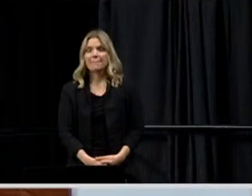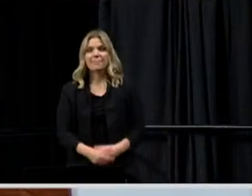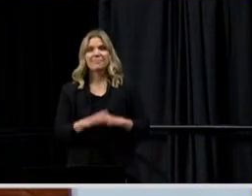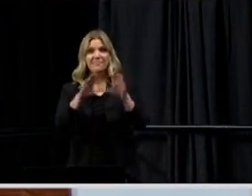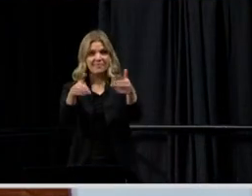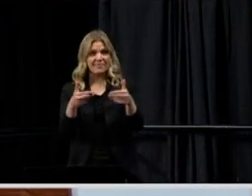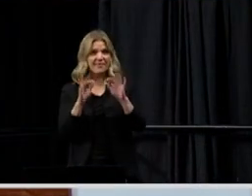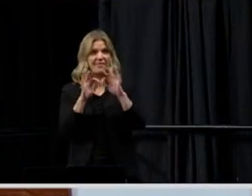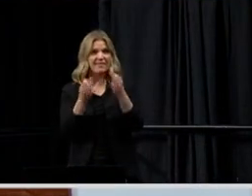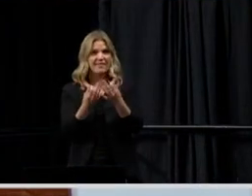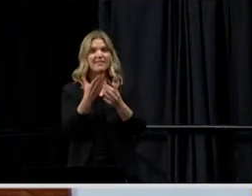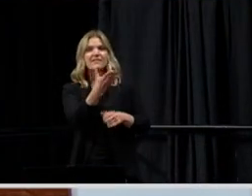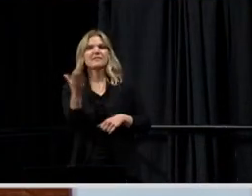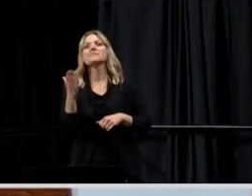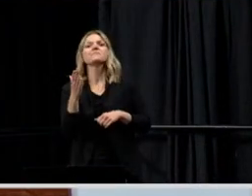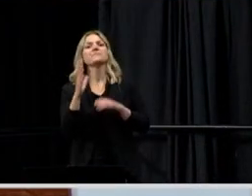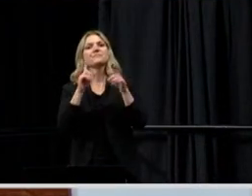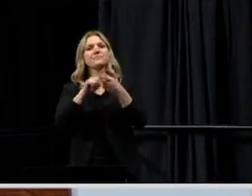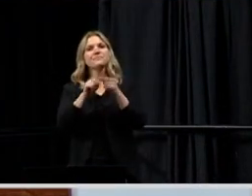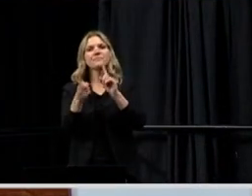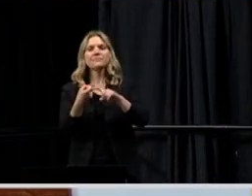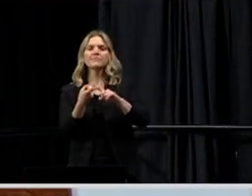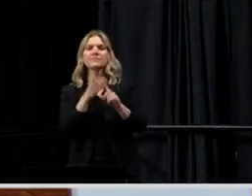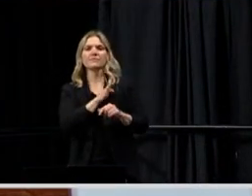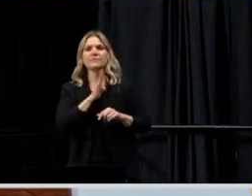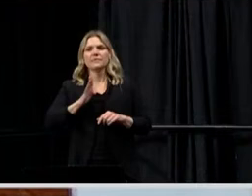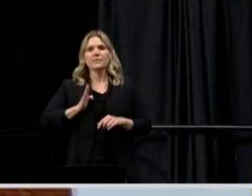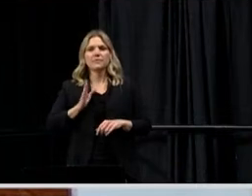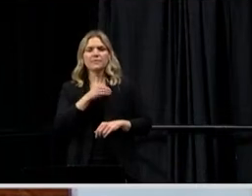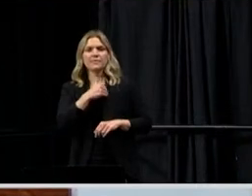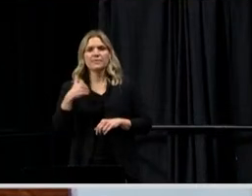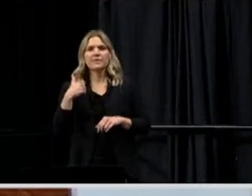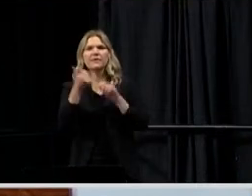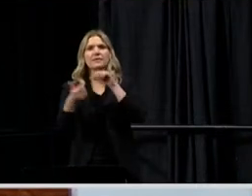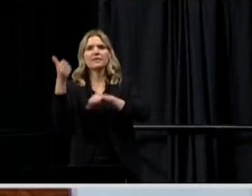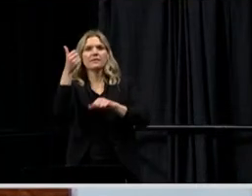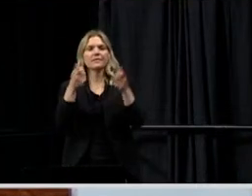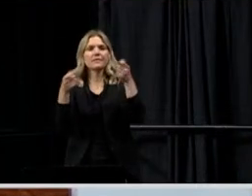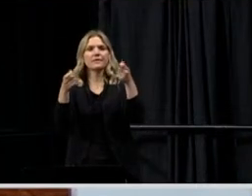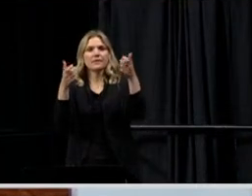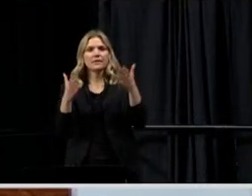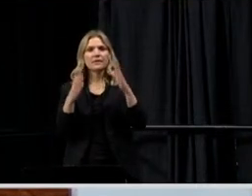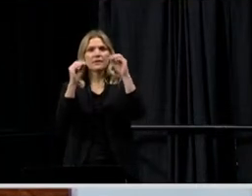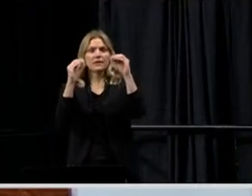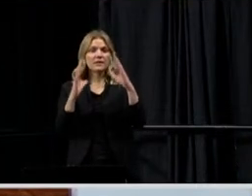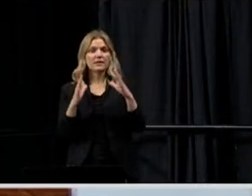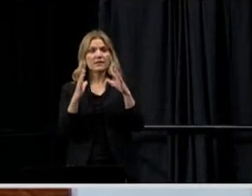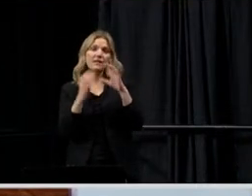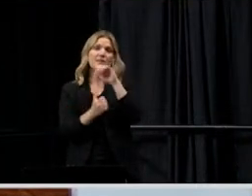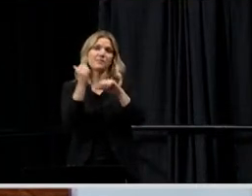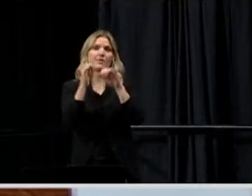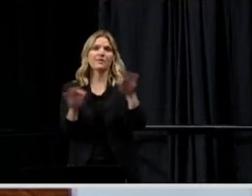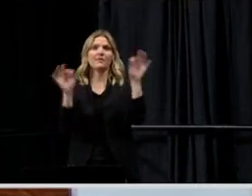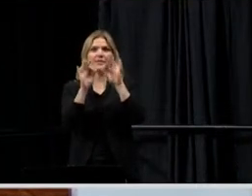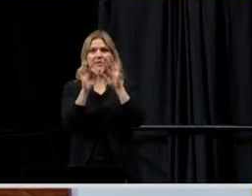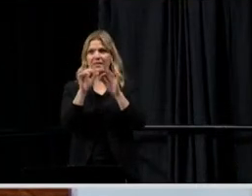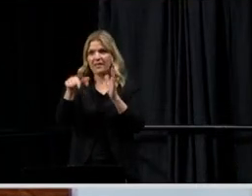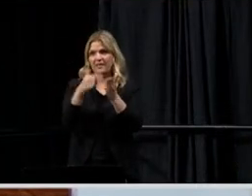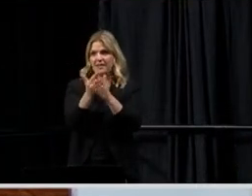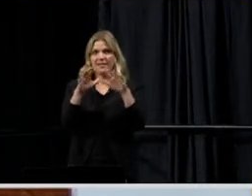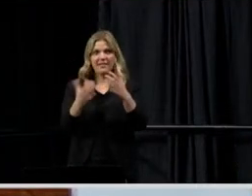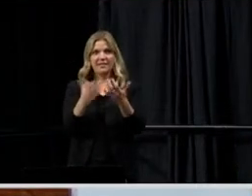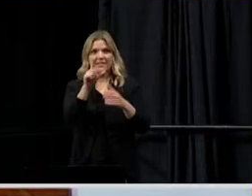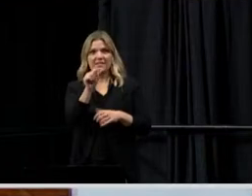Welcome families, friends, board members, administrators, teachers, and most importantly, the graduating class